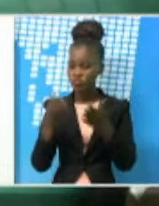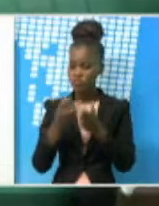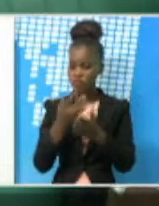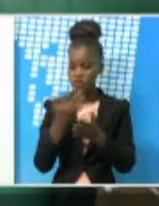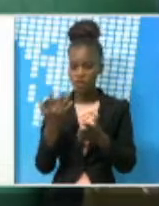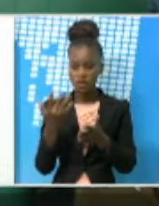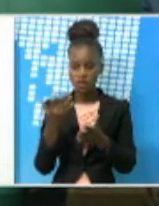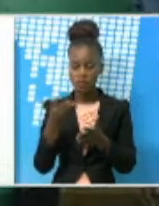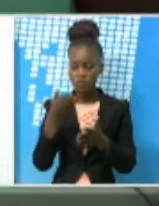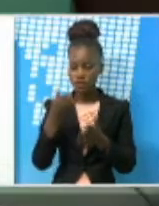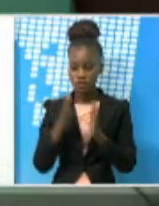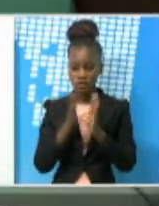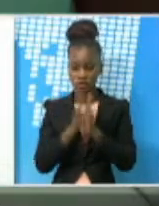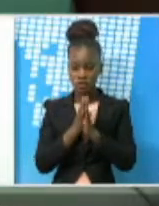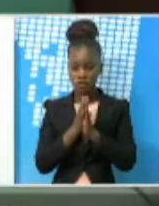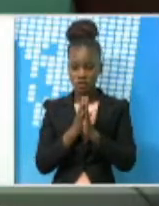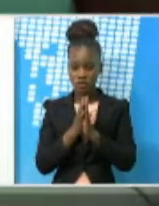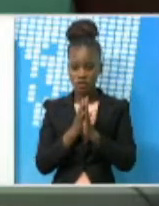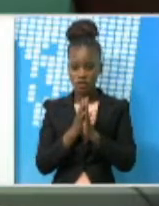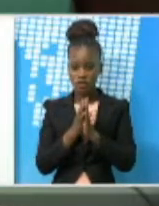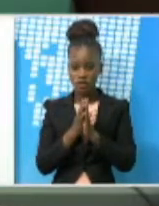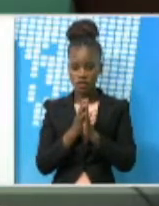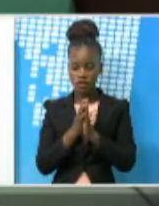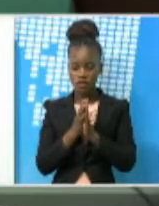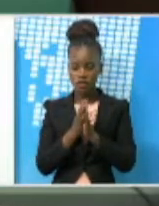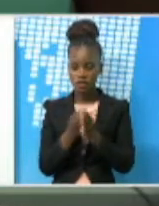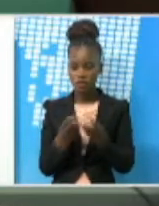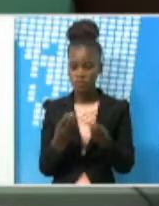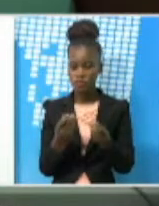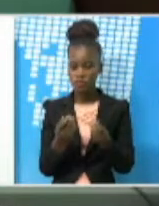honorable members, fine.